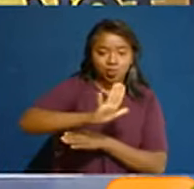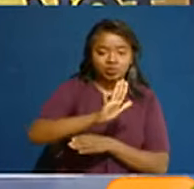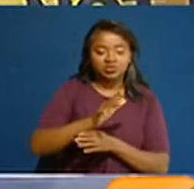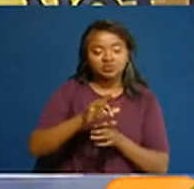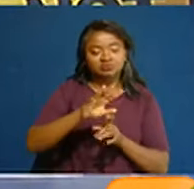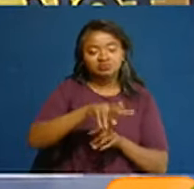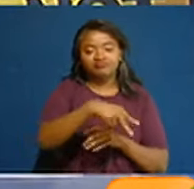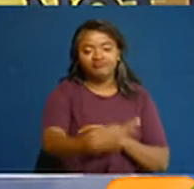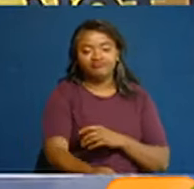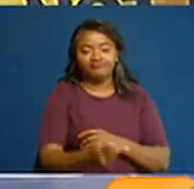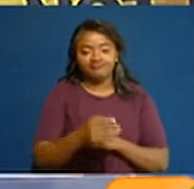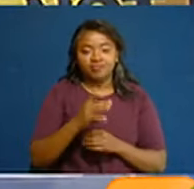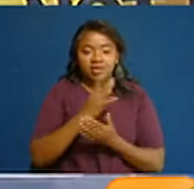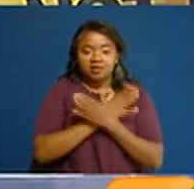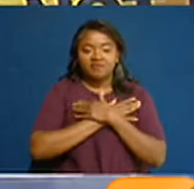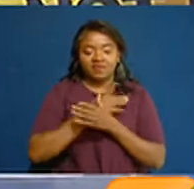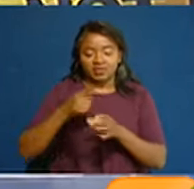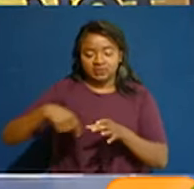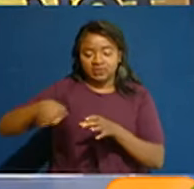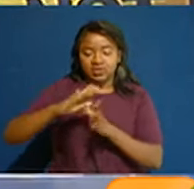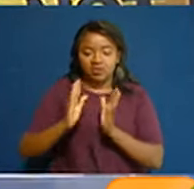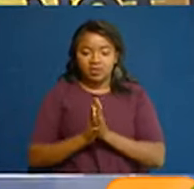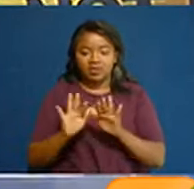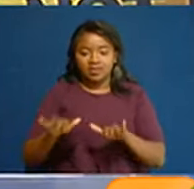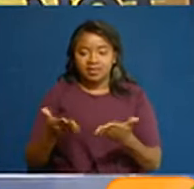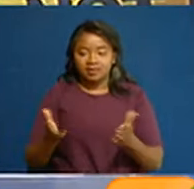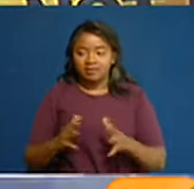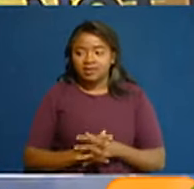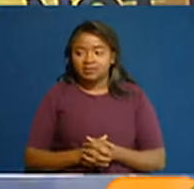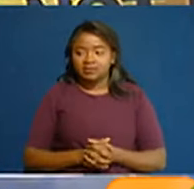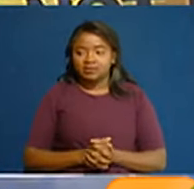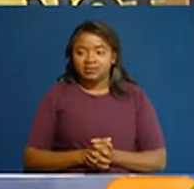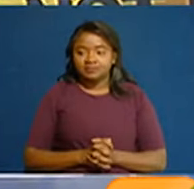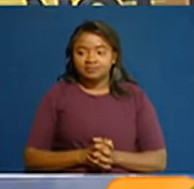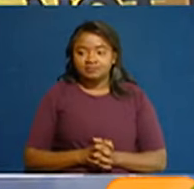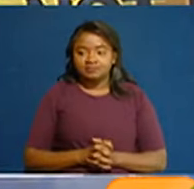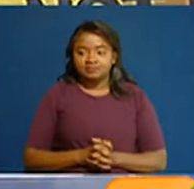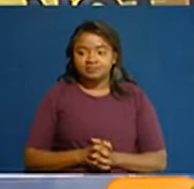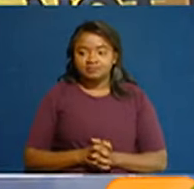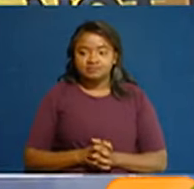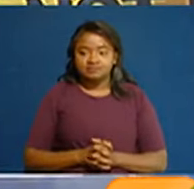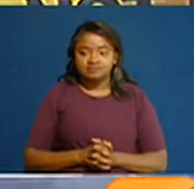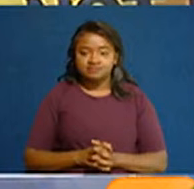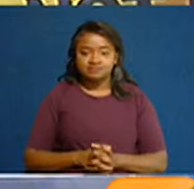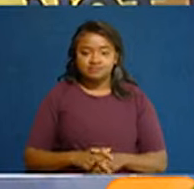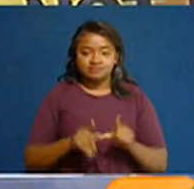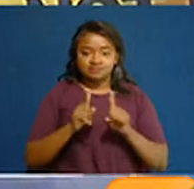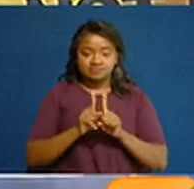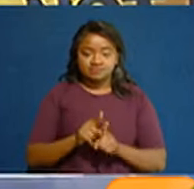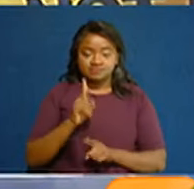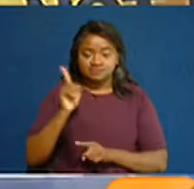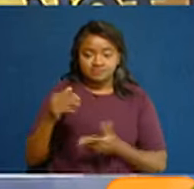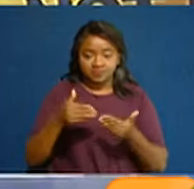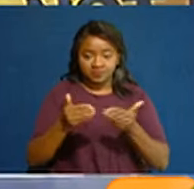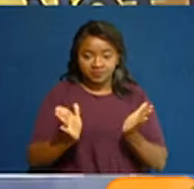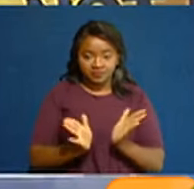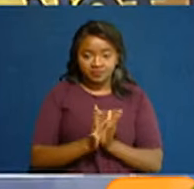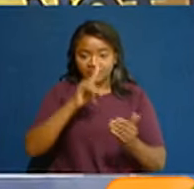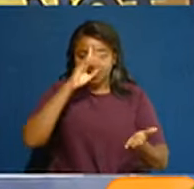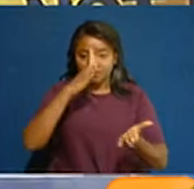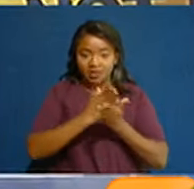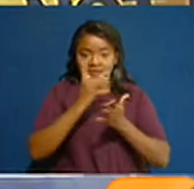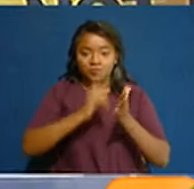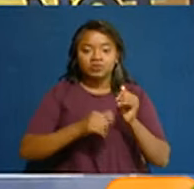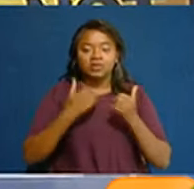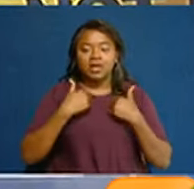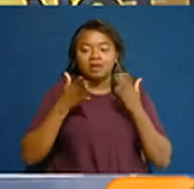friends who were at the party. And as our crimes reporter Franklin Waller reports, Njogu's family is fully convinced that someone who was